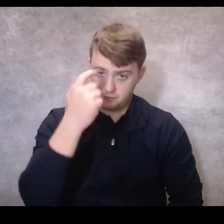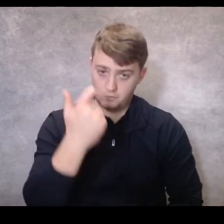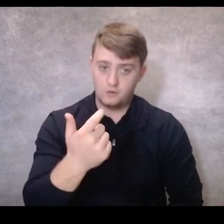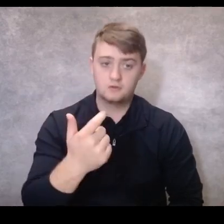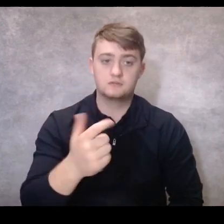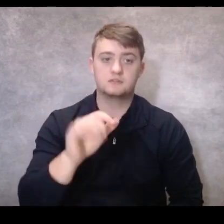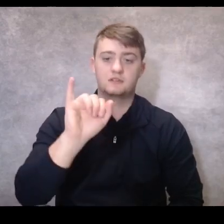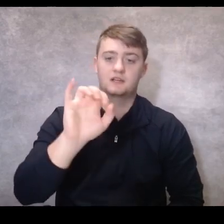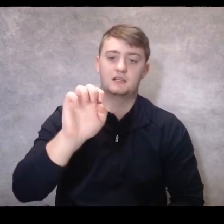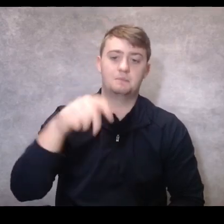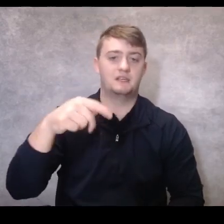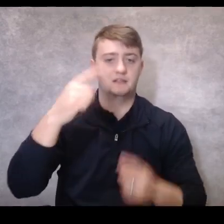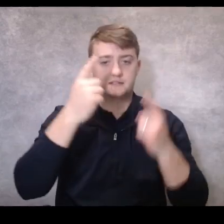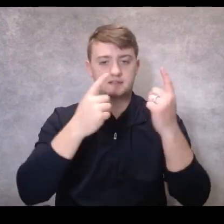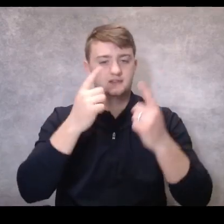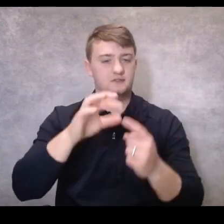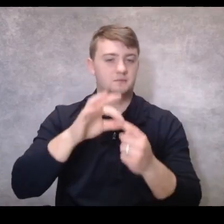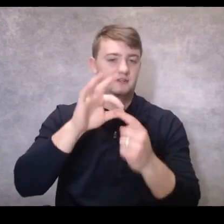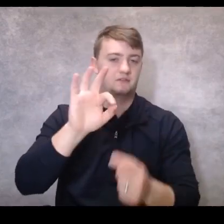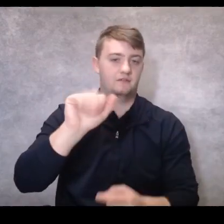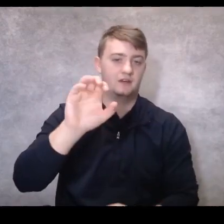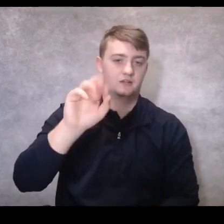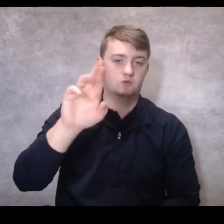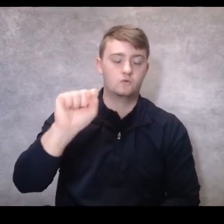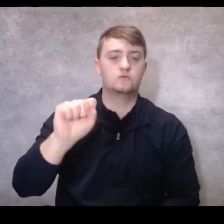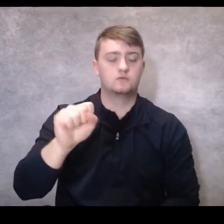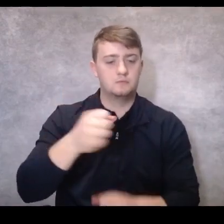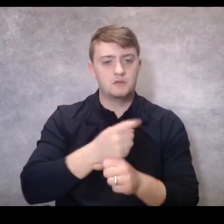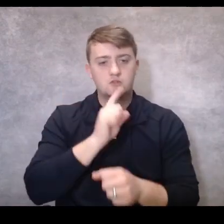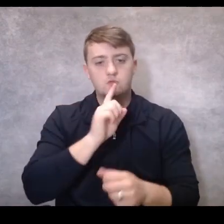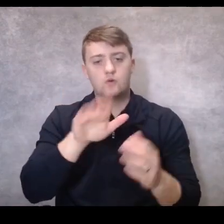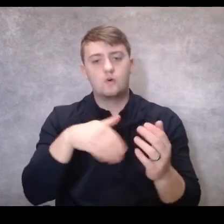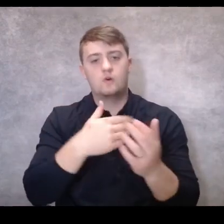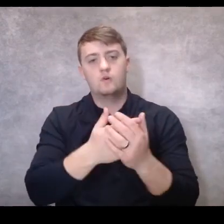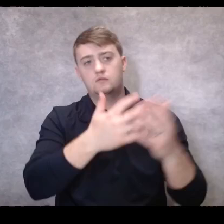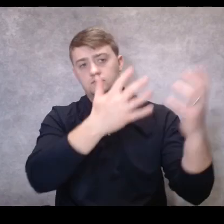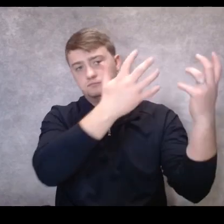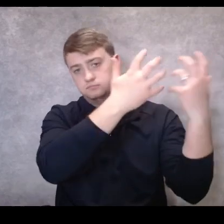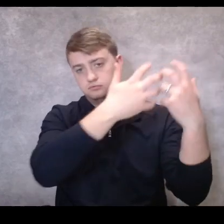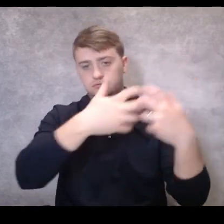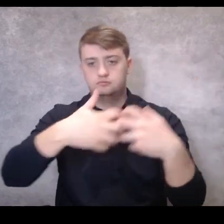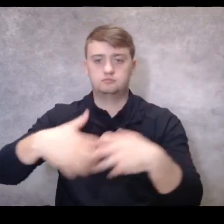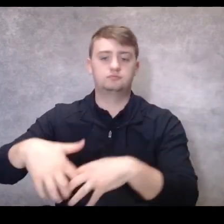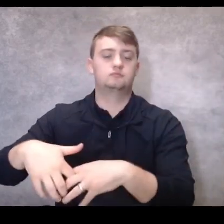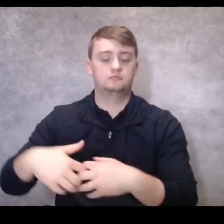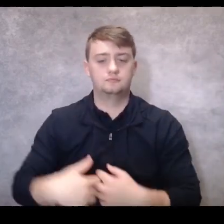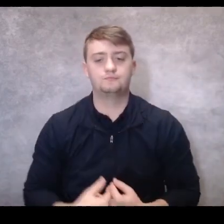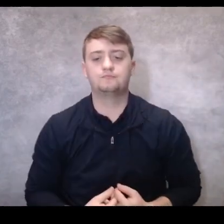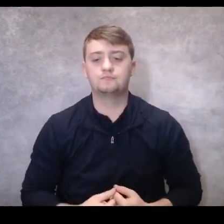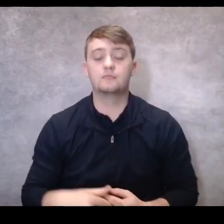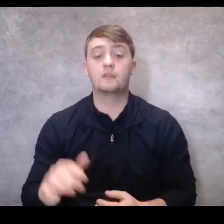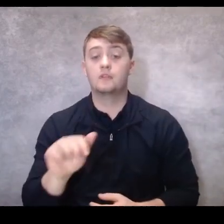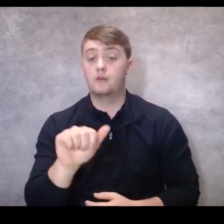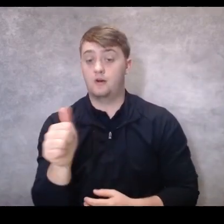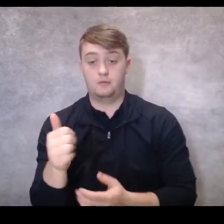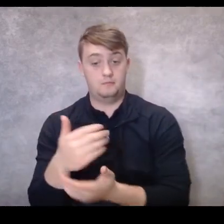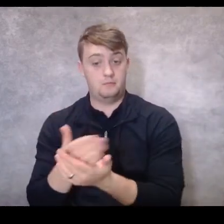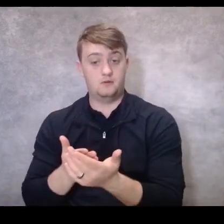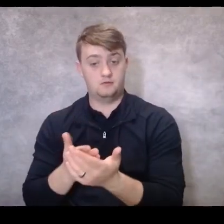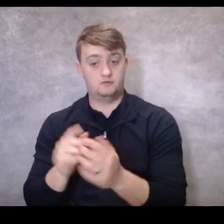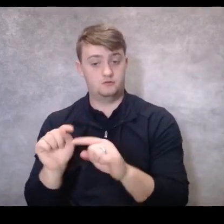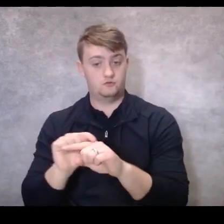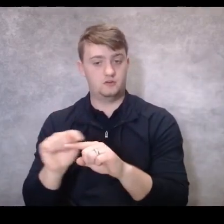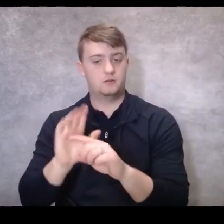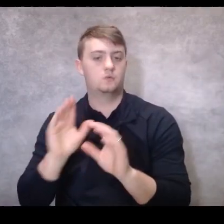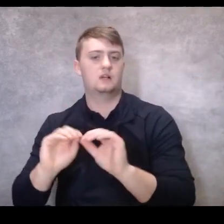Thank you for watching IEP Consideration of Special Factors, ensuring all pieces of the puzzle connect together. The